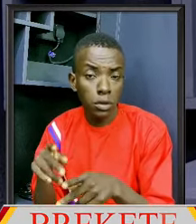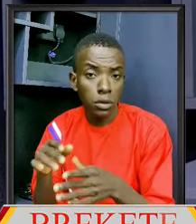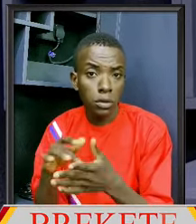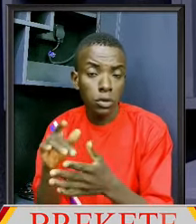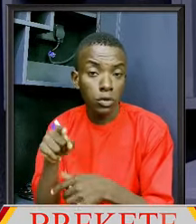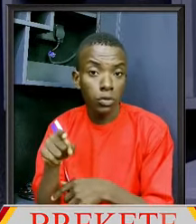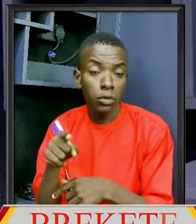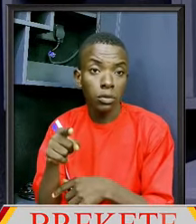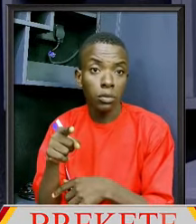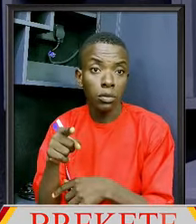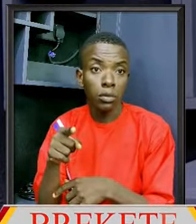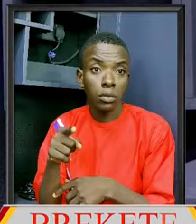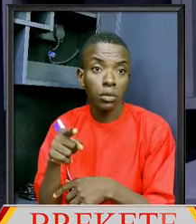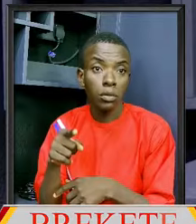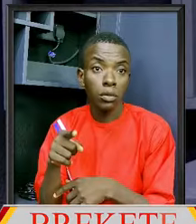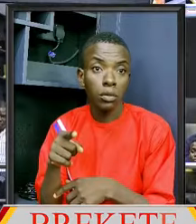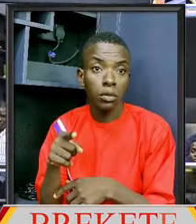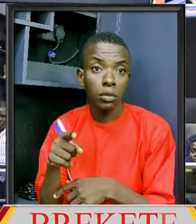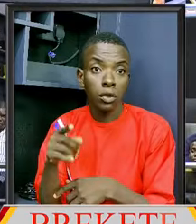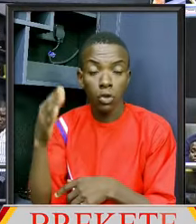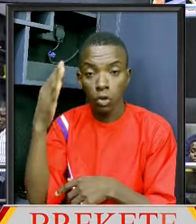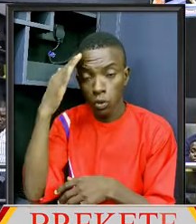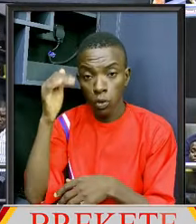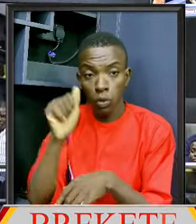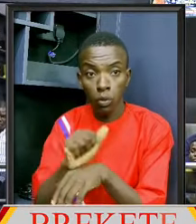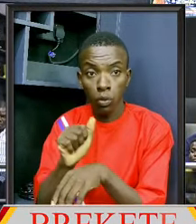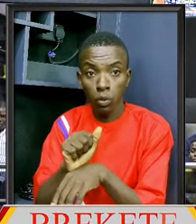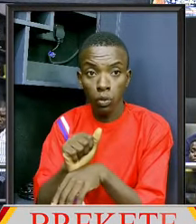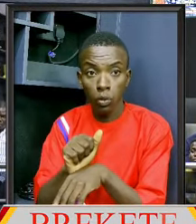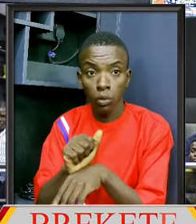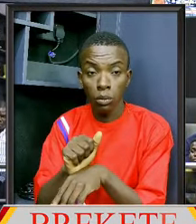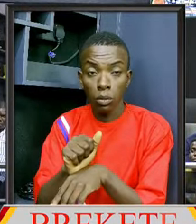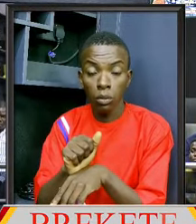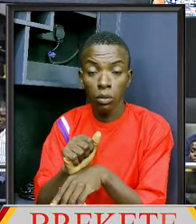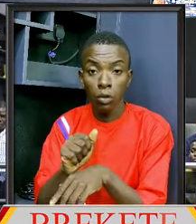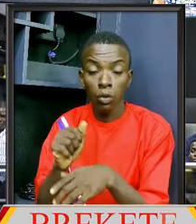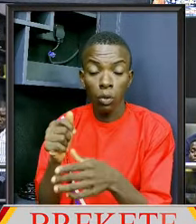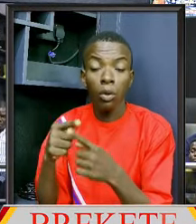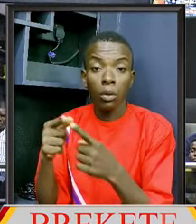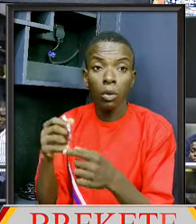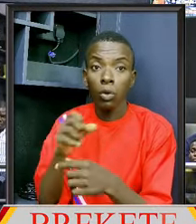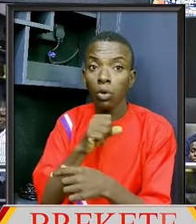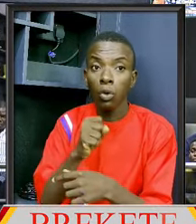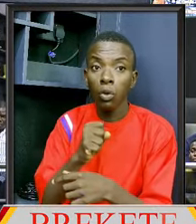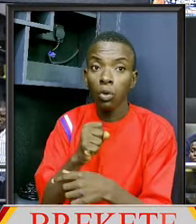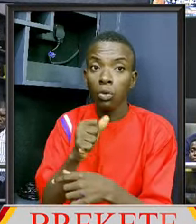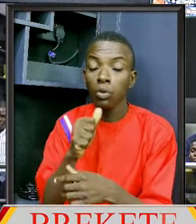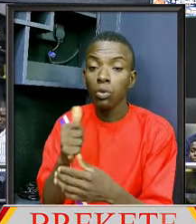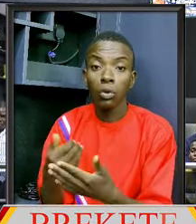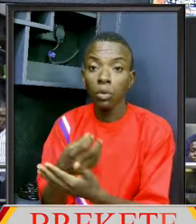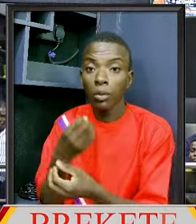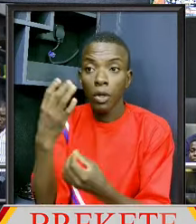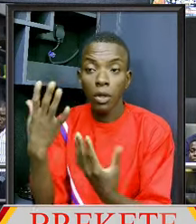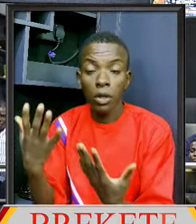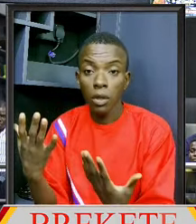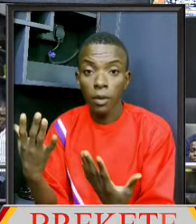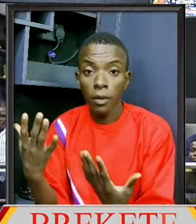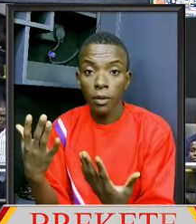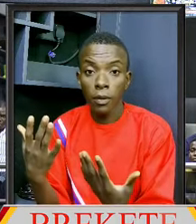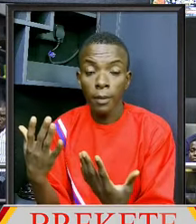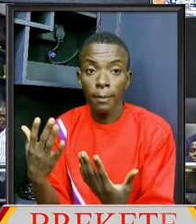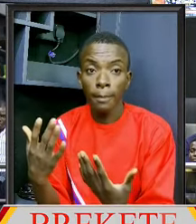say, why? They say, you know, it's a being work, but now old, you know, they read, you know, they upgrade.